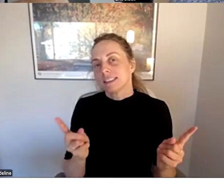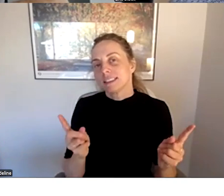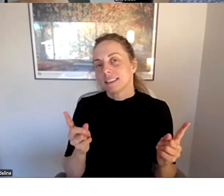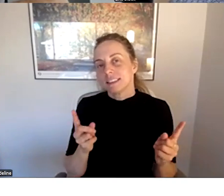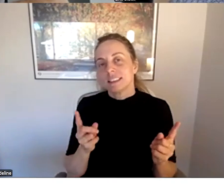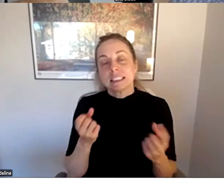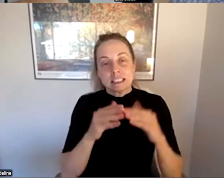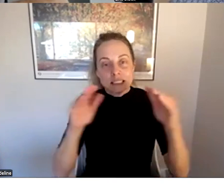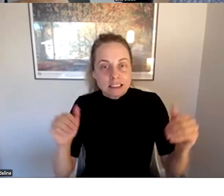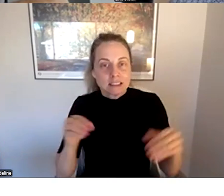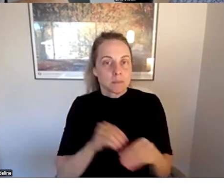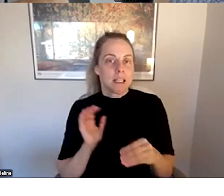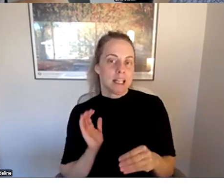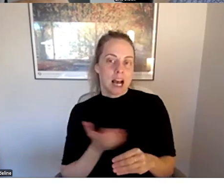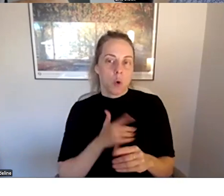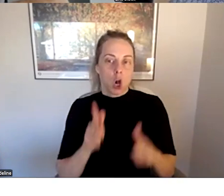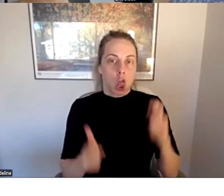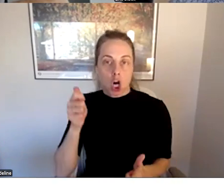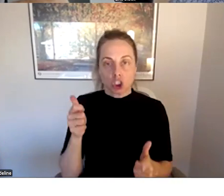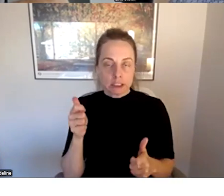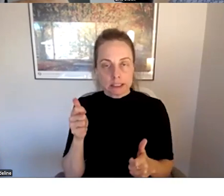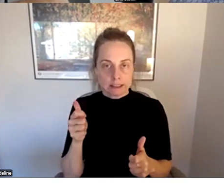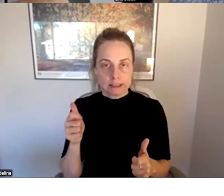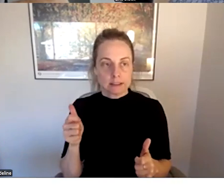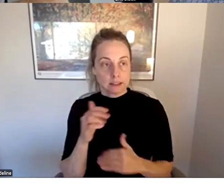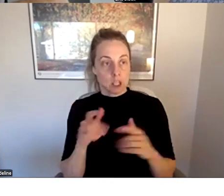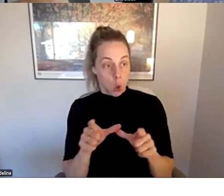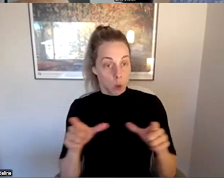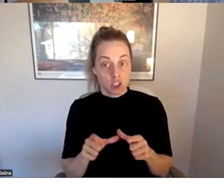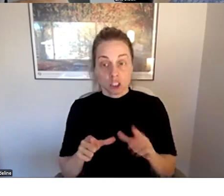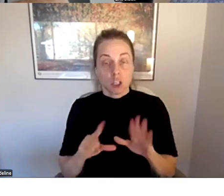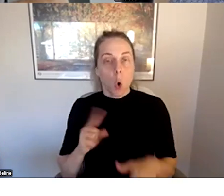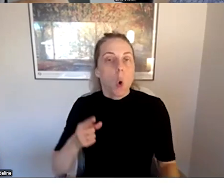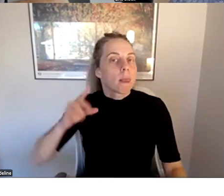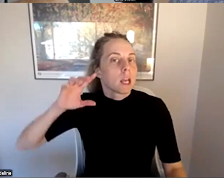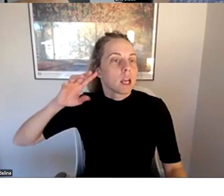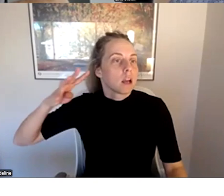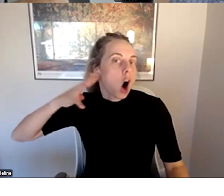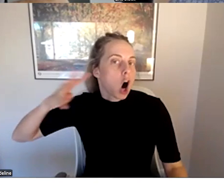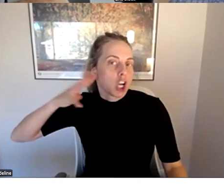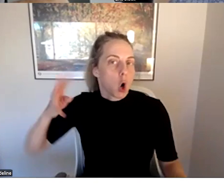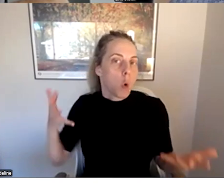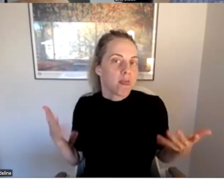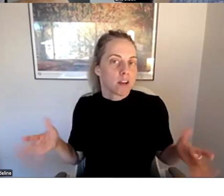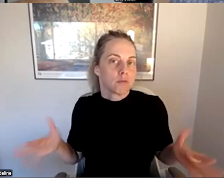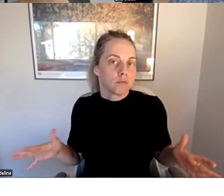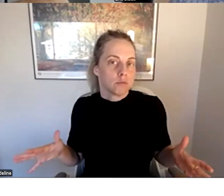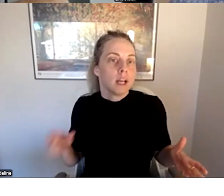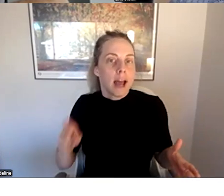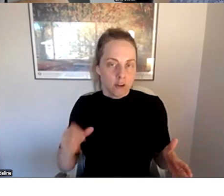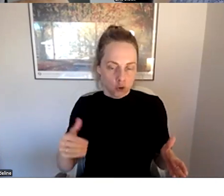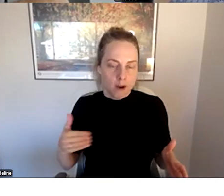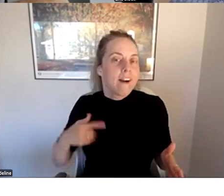only activated audibly, so you had to be able to hear to understand like what the